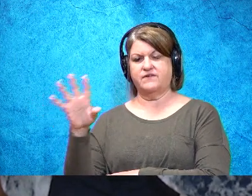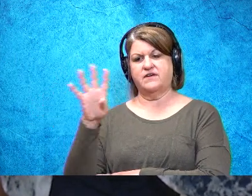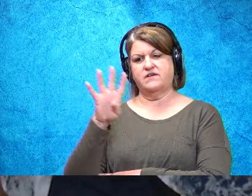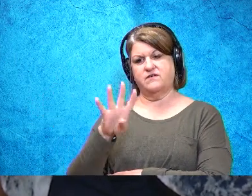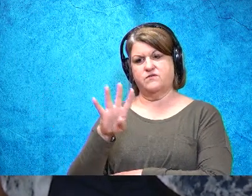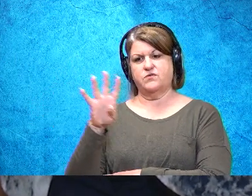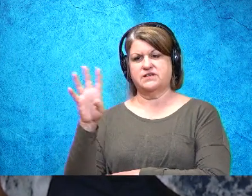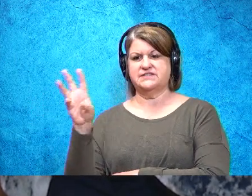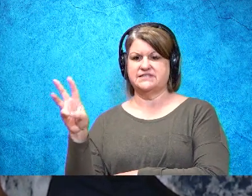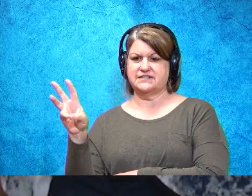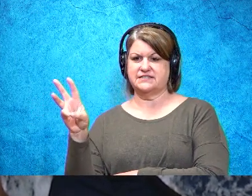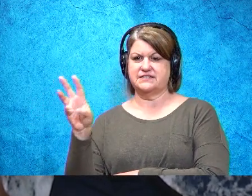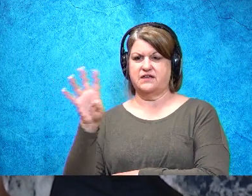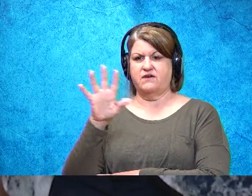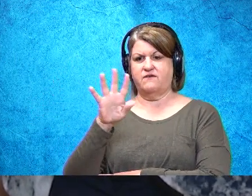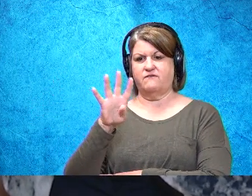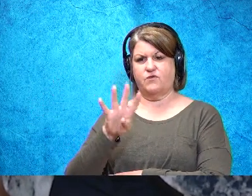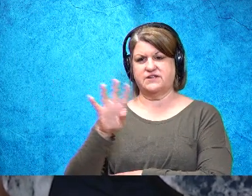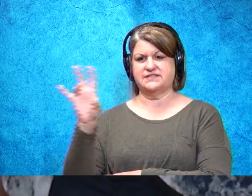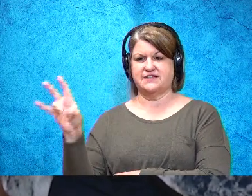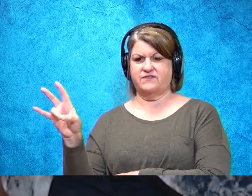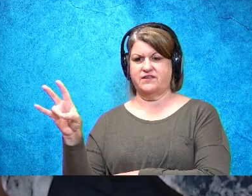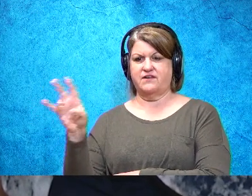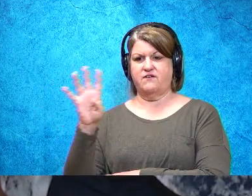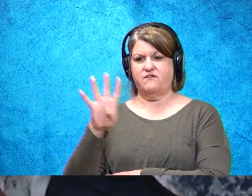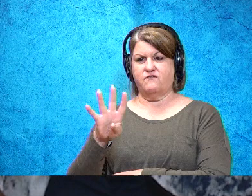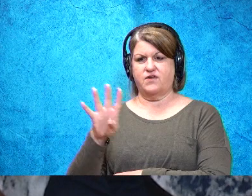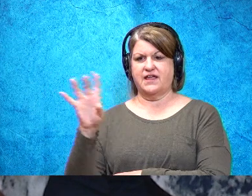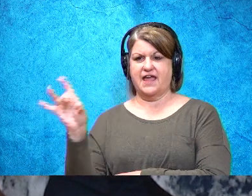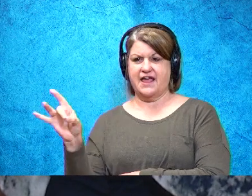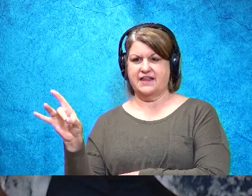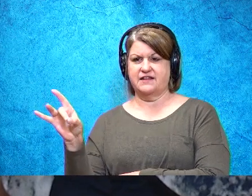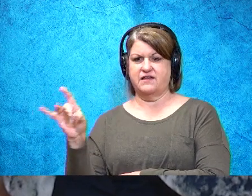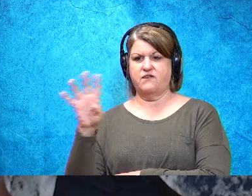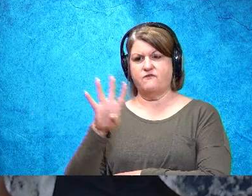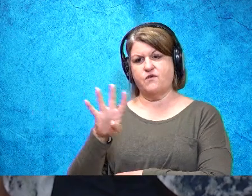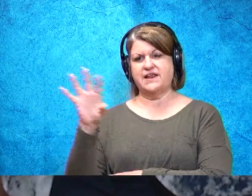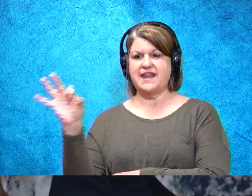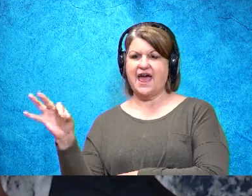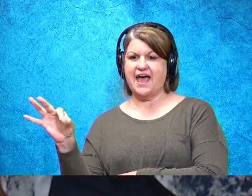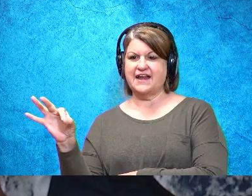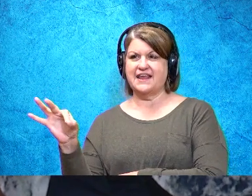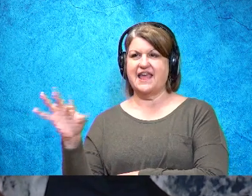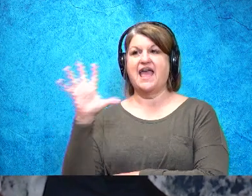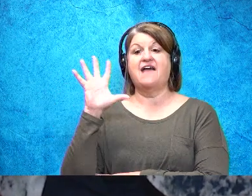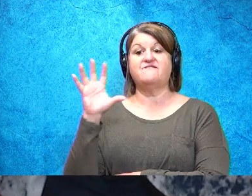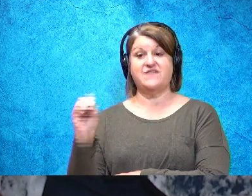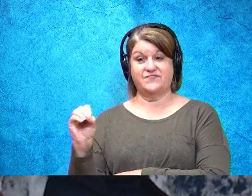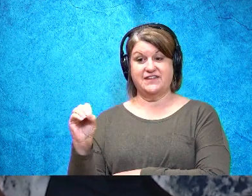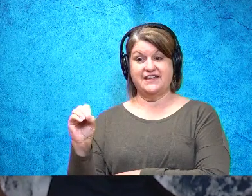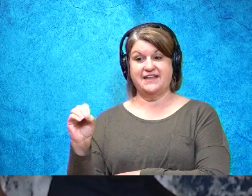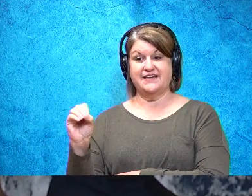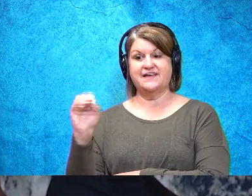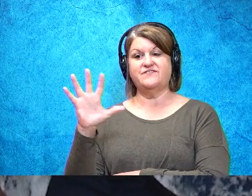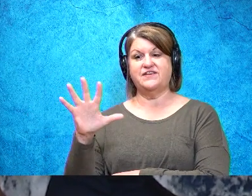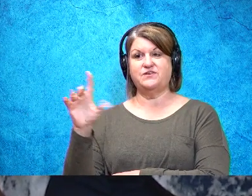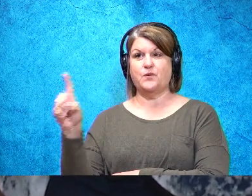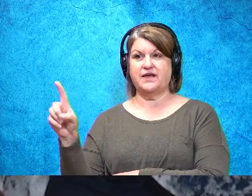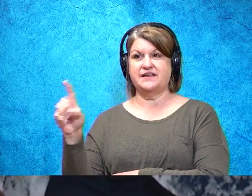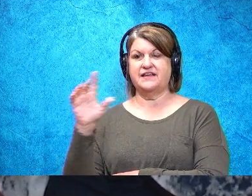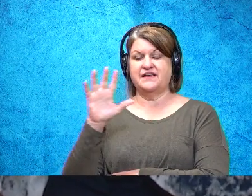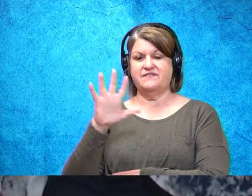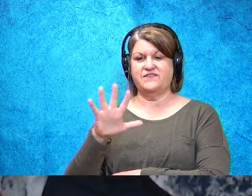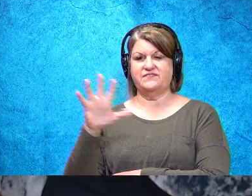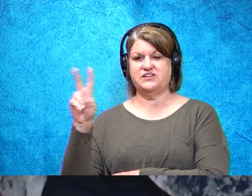45, 46, 47, 48, 49, 50,